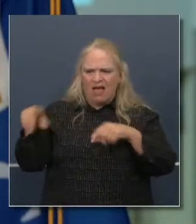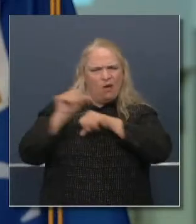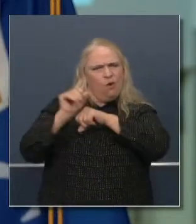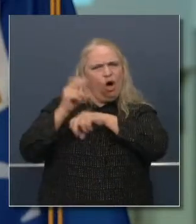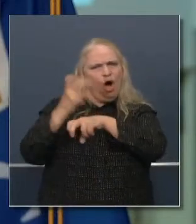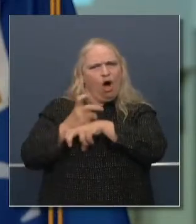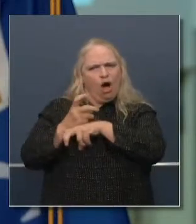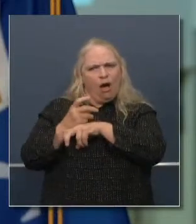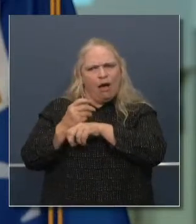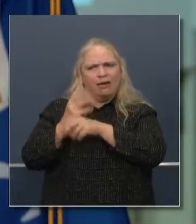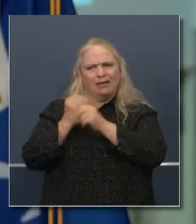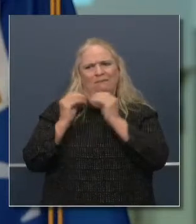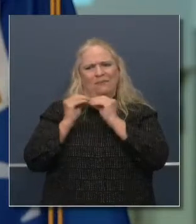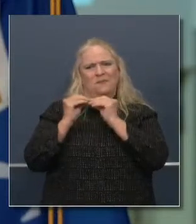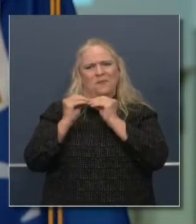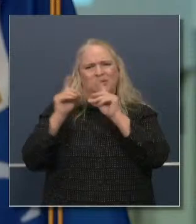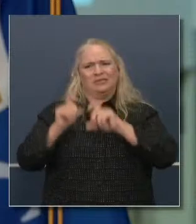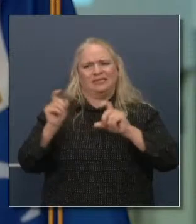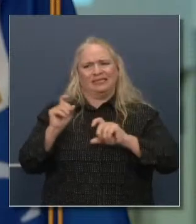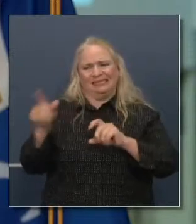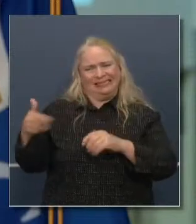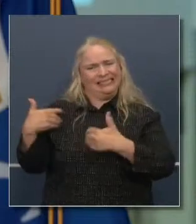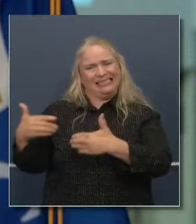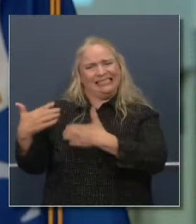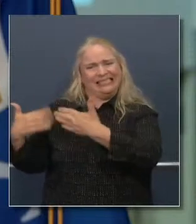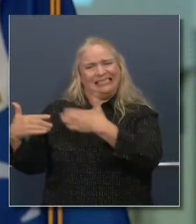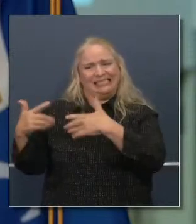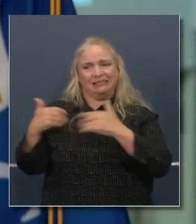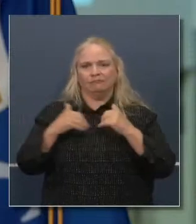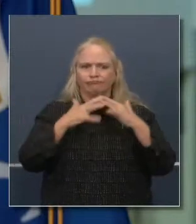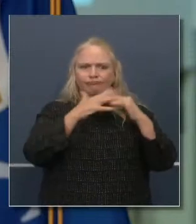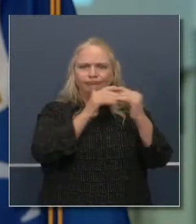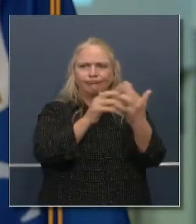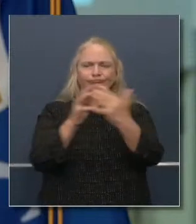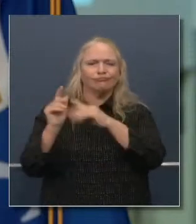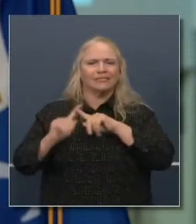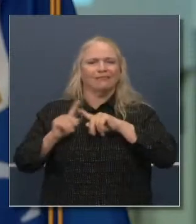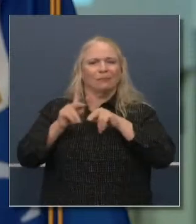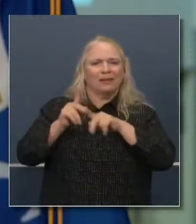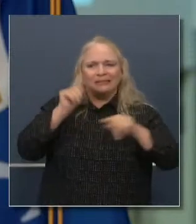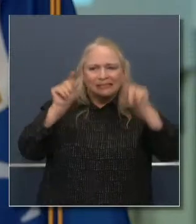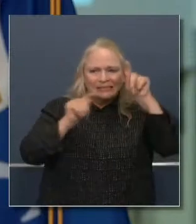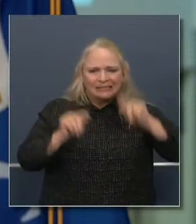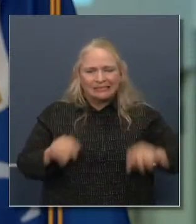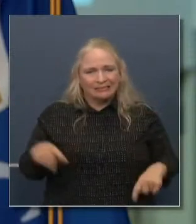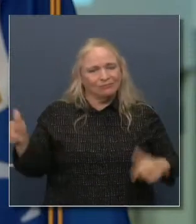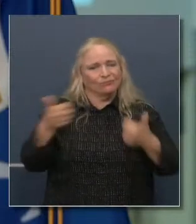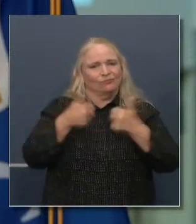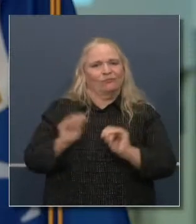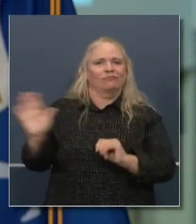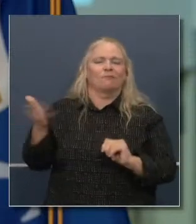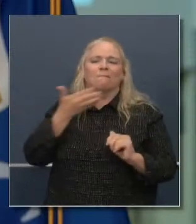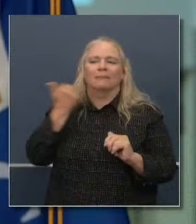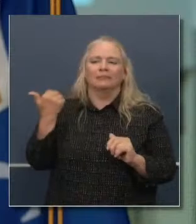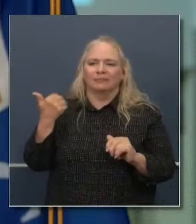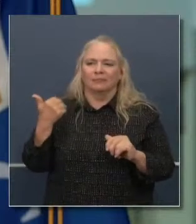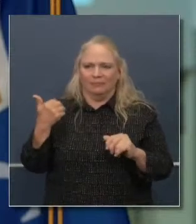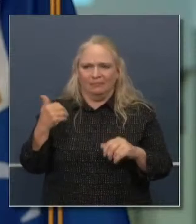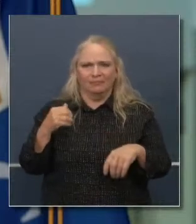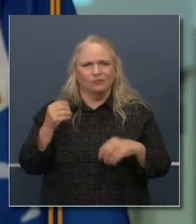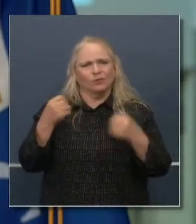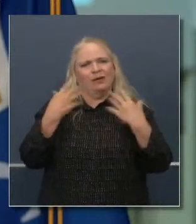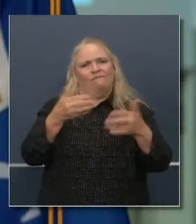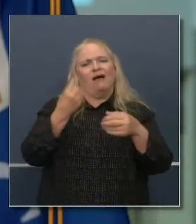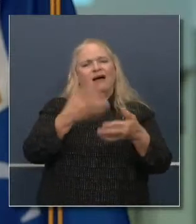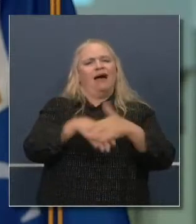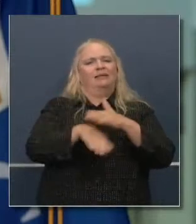out, 60,000, get to 80,000 is a stretch goal of tests that we conduct on a daily basis. We also targeted what